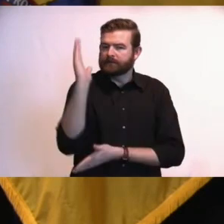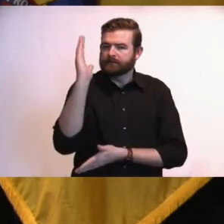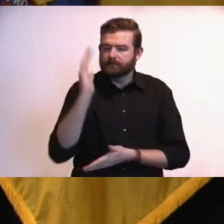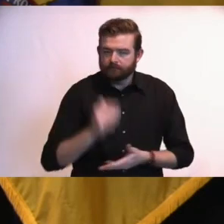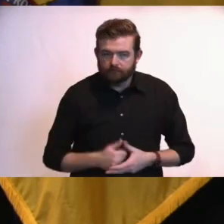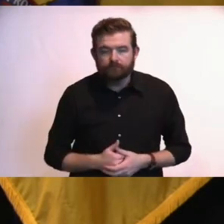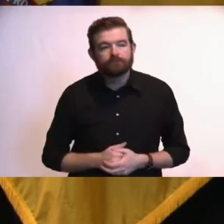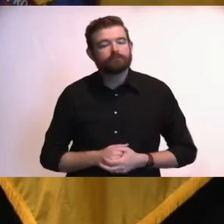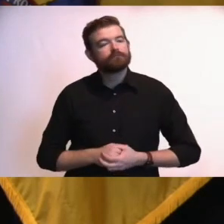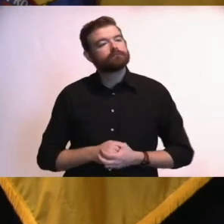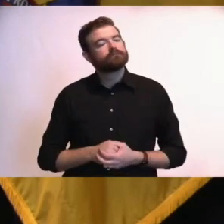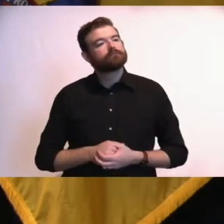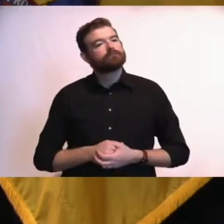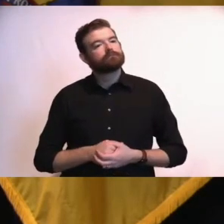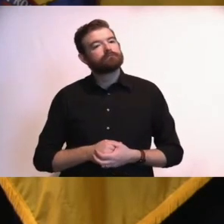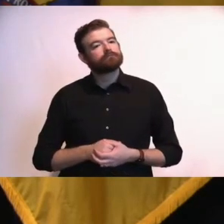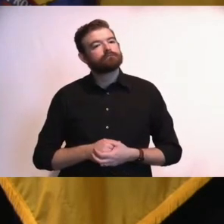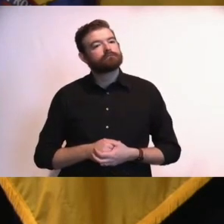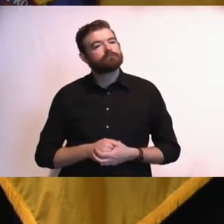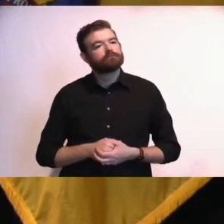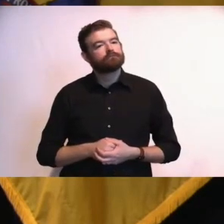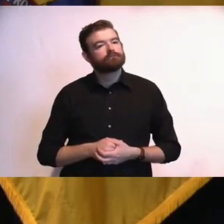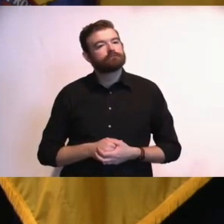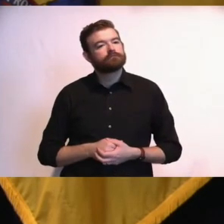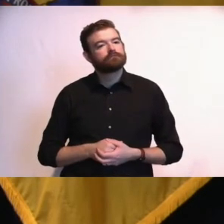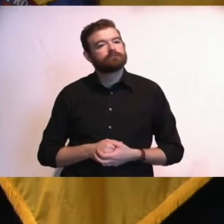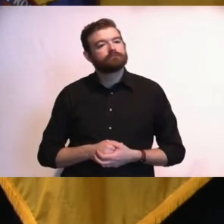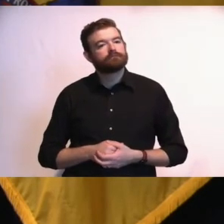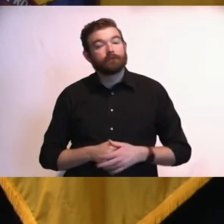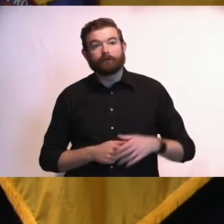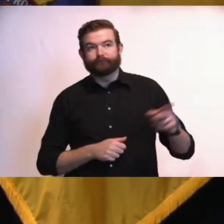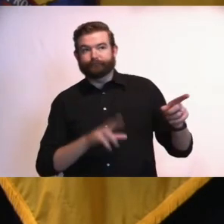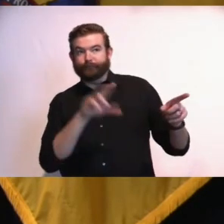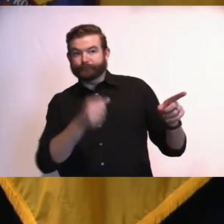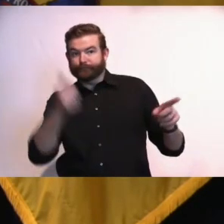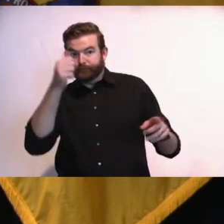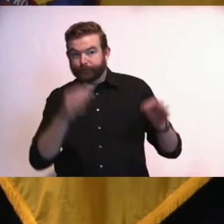completely sooner than later by the U.S. Supreme Court of Roe v. Wade.